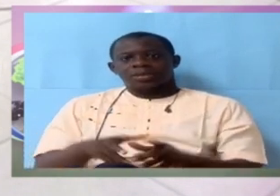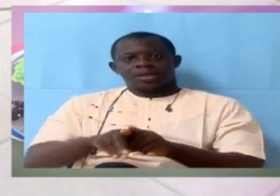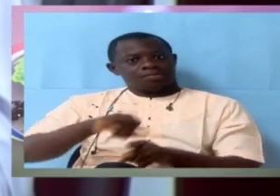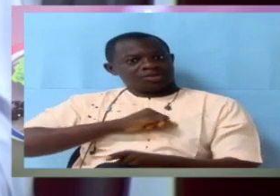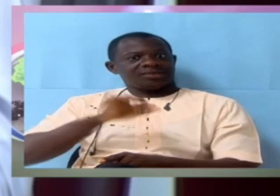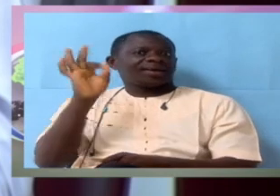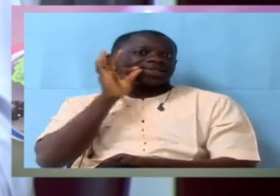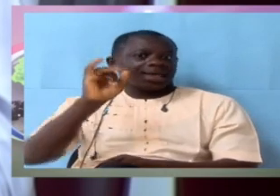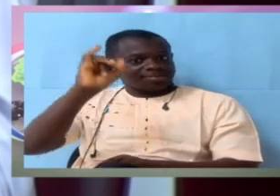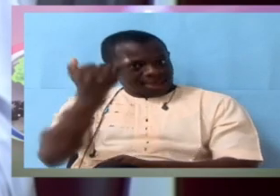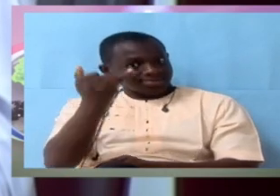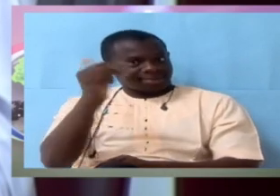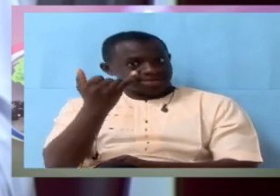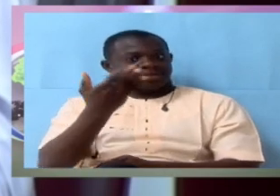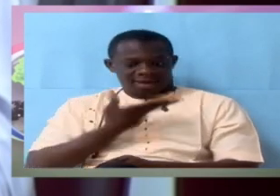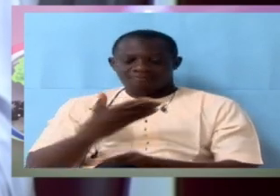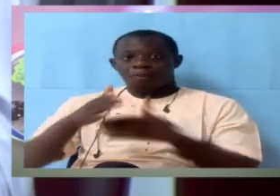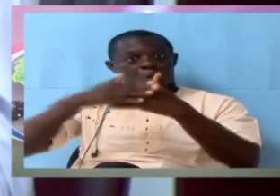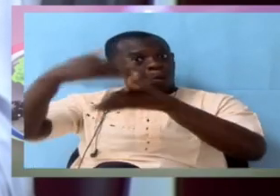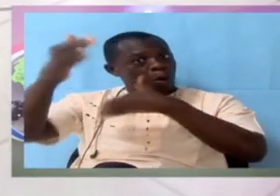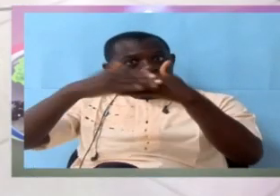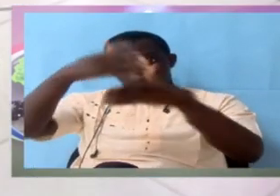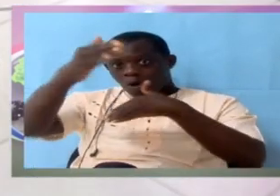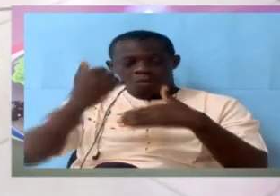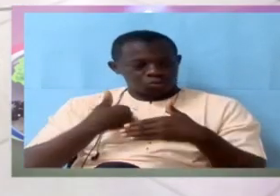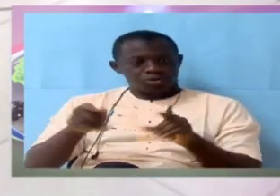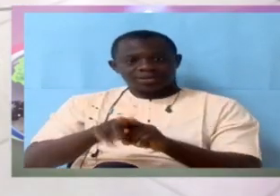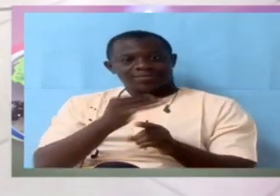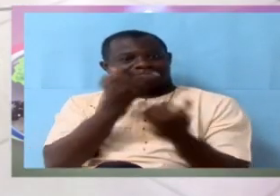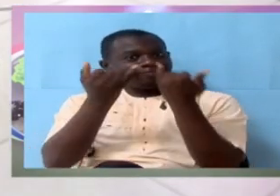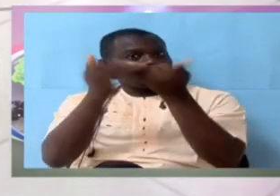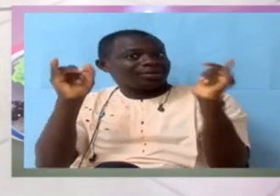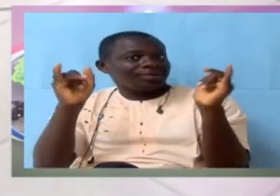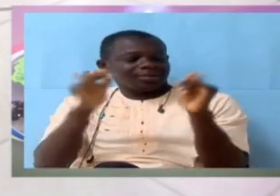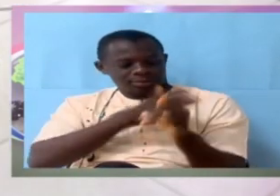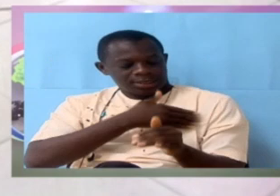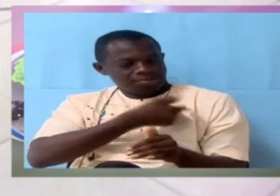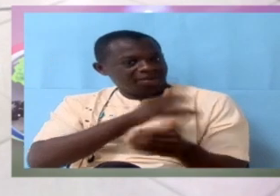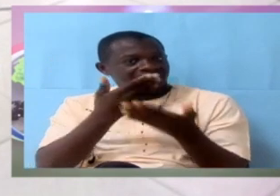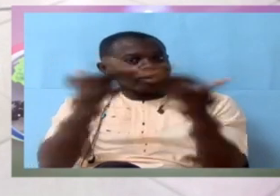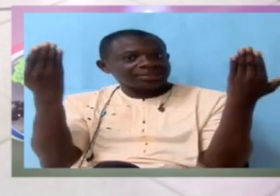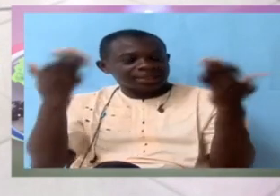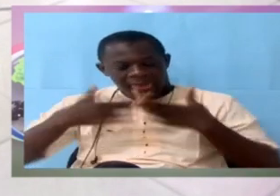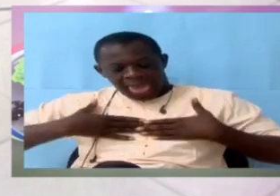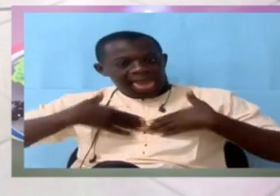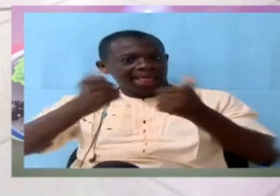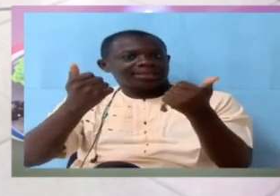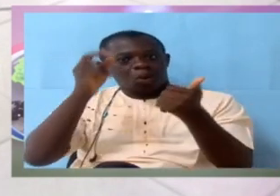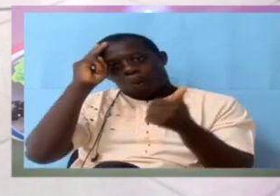He said yes. In fact, we have already cured a lot of people who had already gone home.